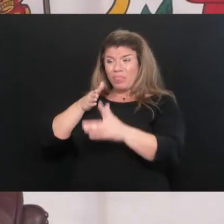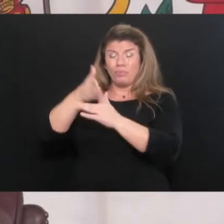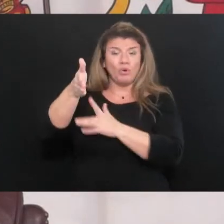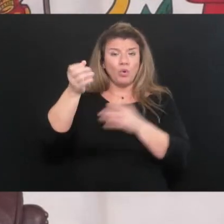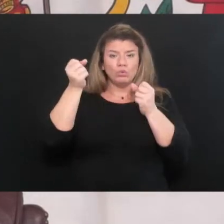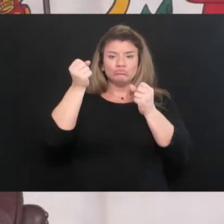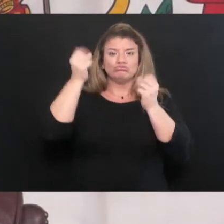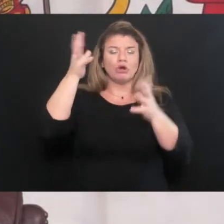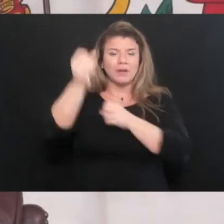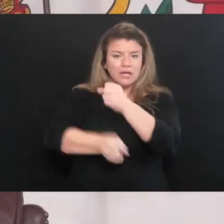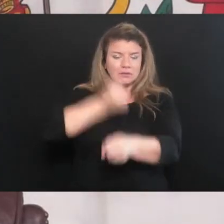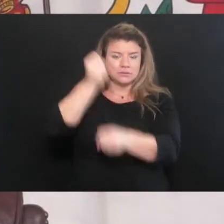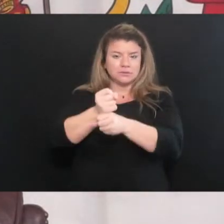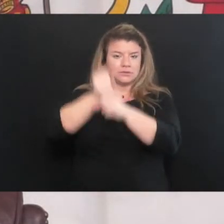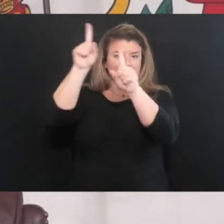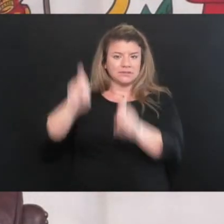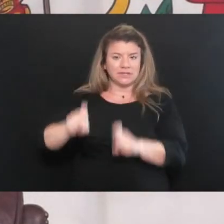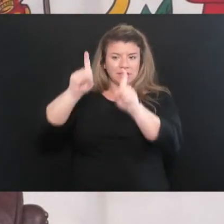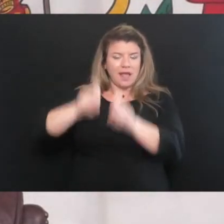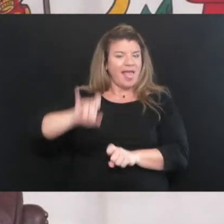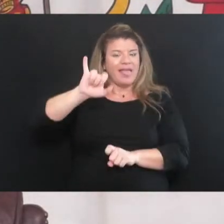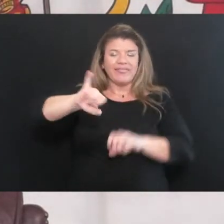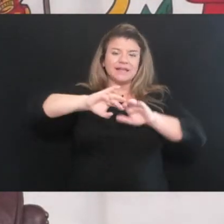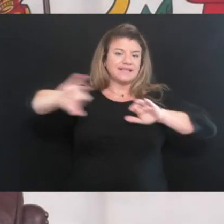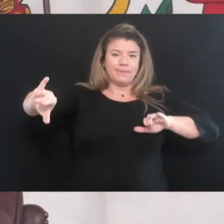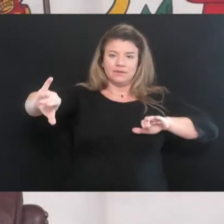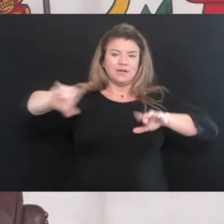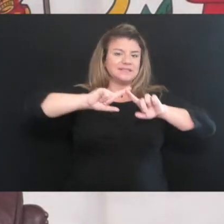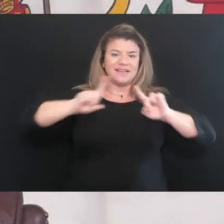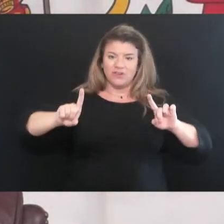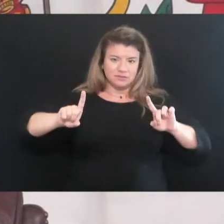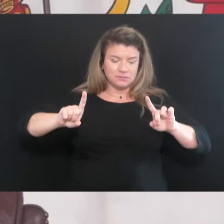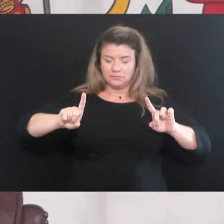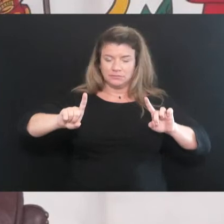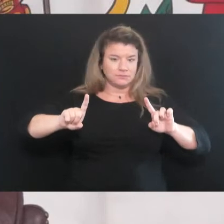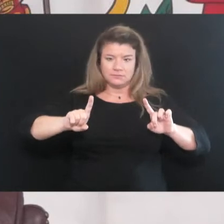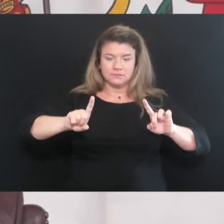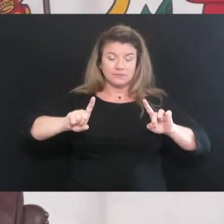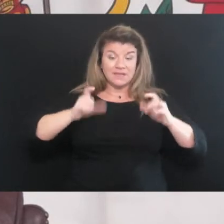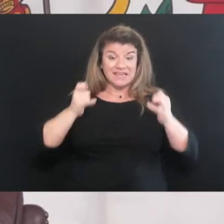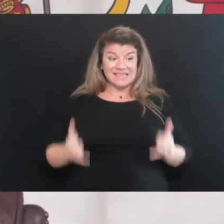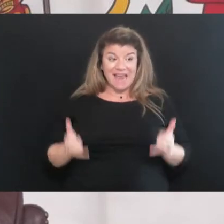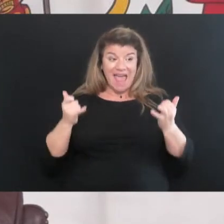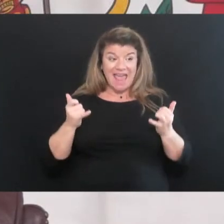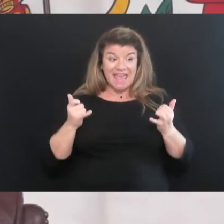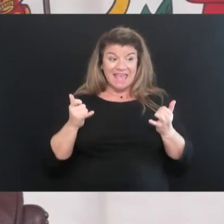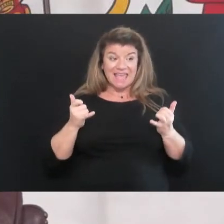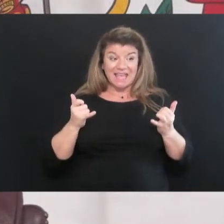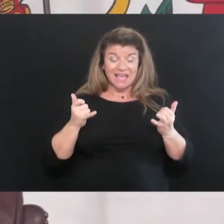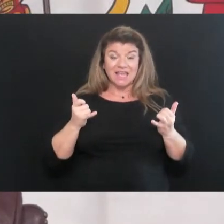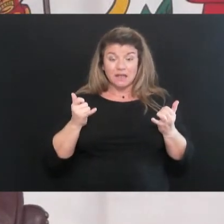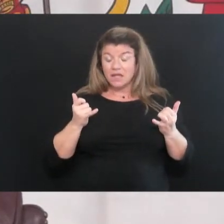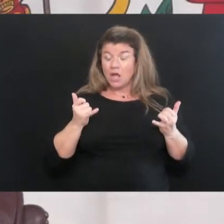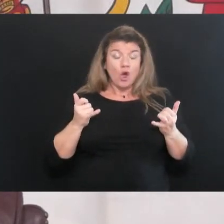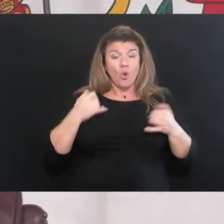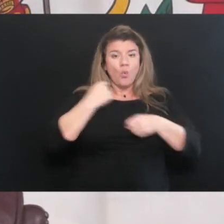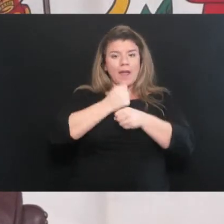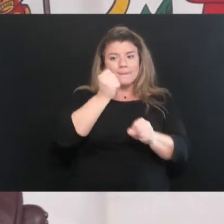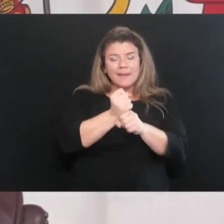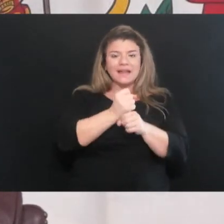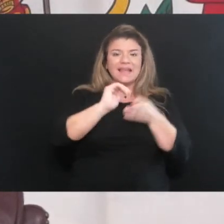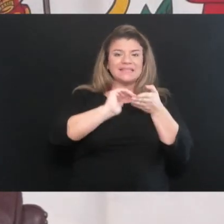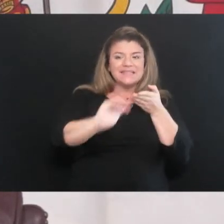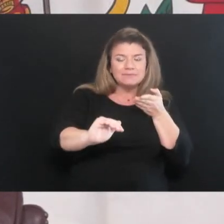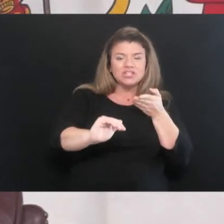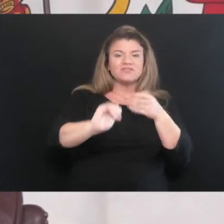and everything, it's a different animal. It's an entirely different animal. I think today, we make these exemptions